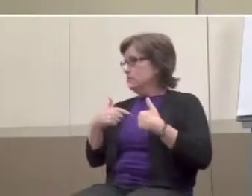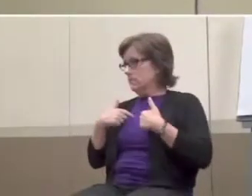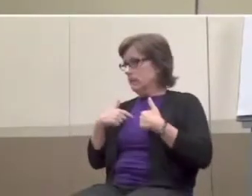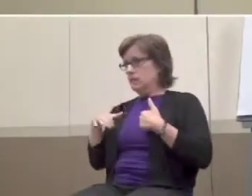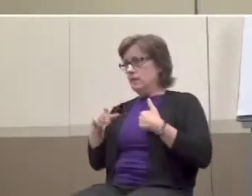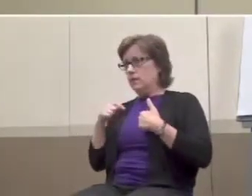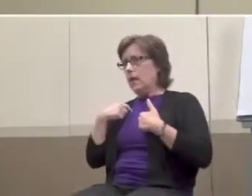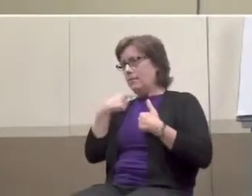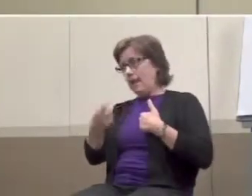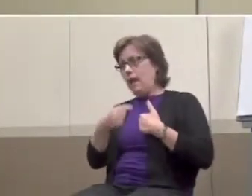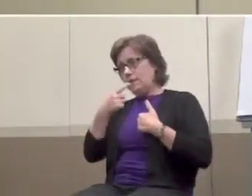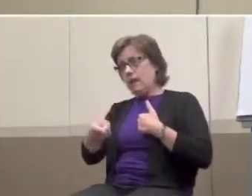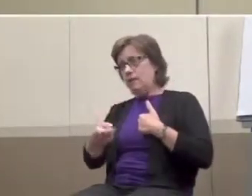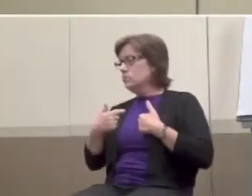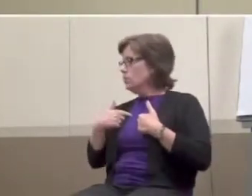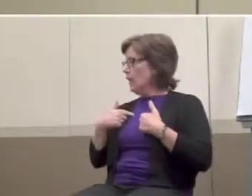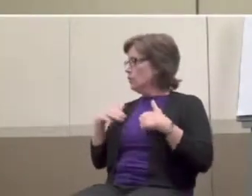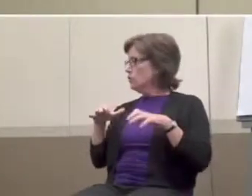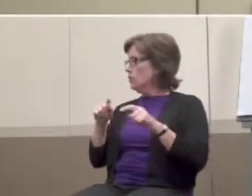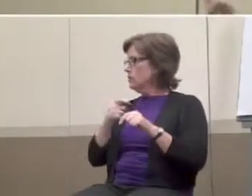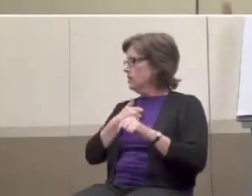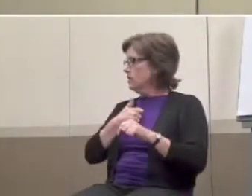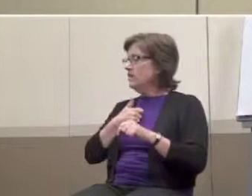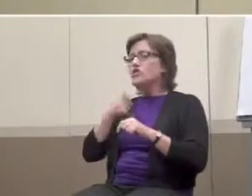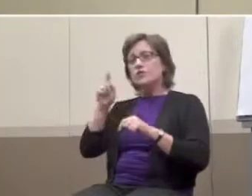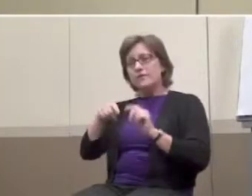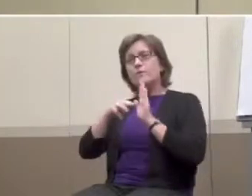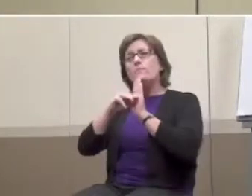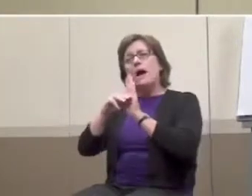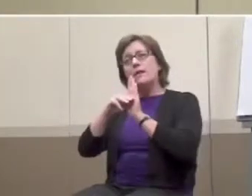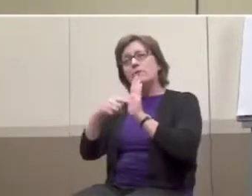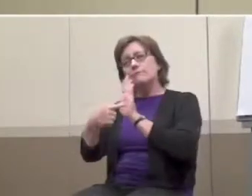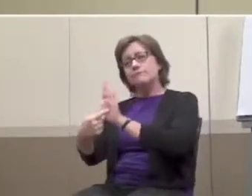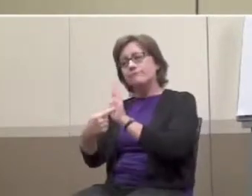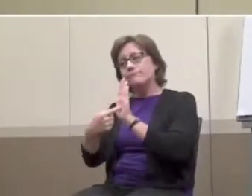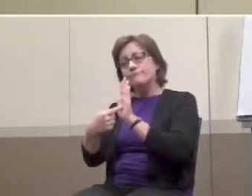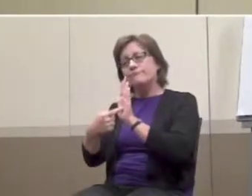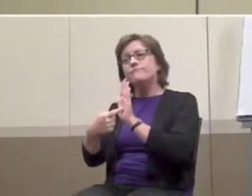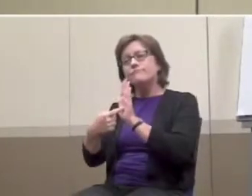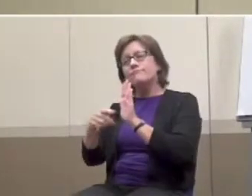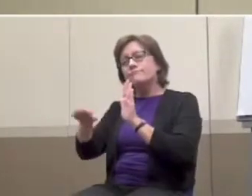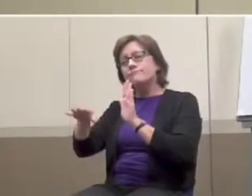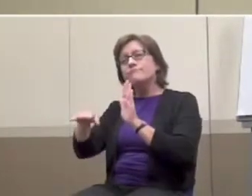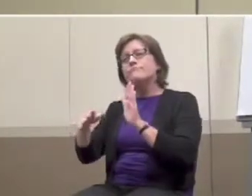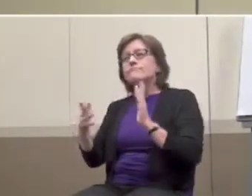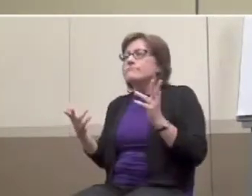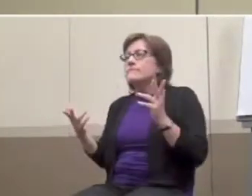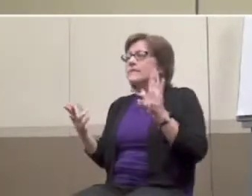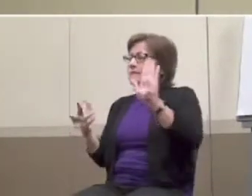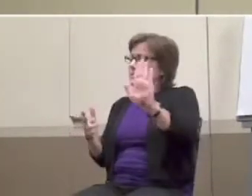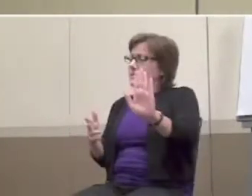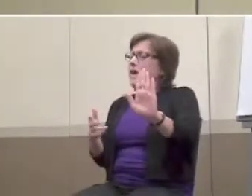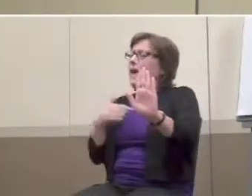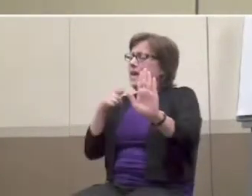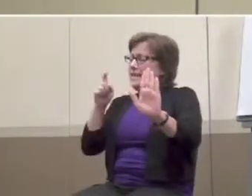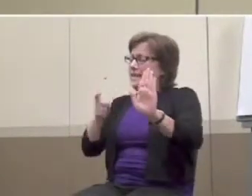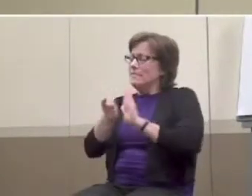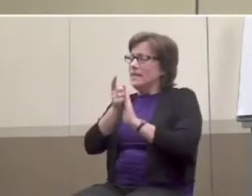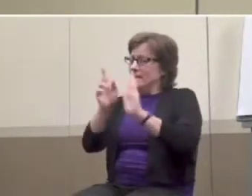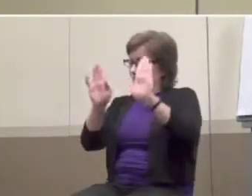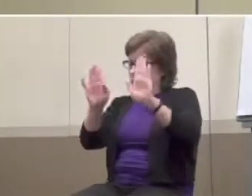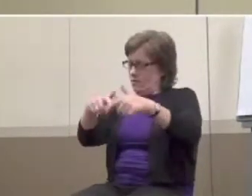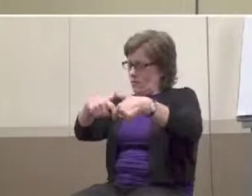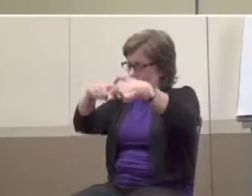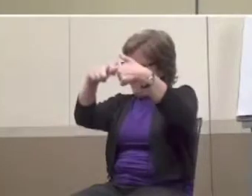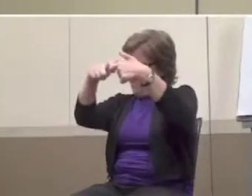that? And if you're not modeling that behavior and showing them and say, look, you know what? I need a minute.